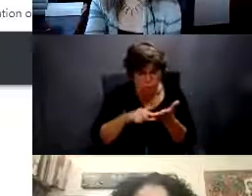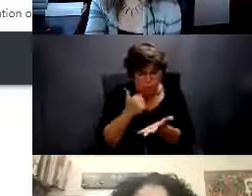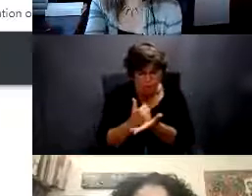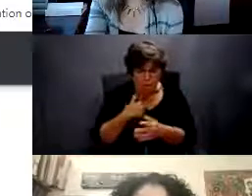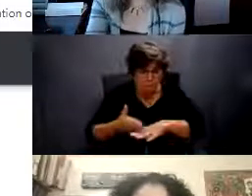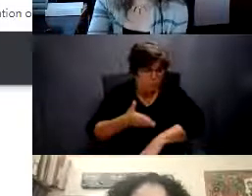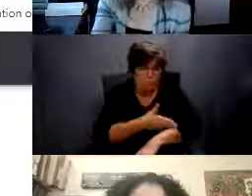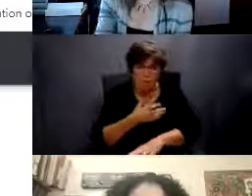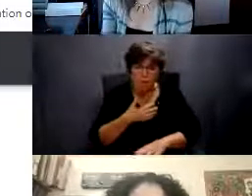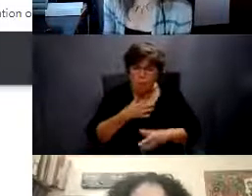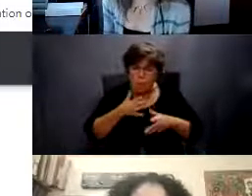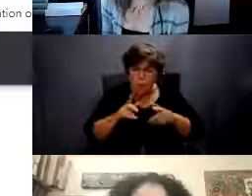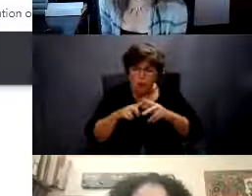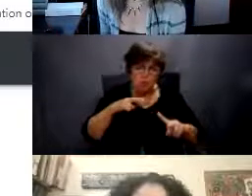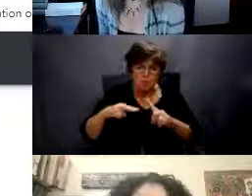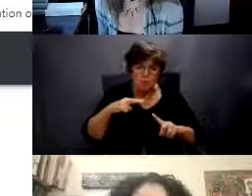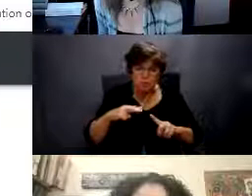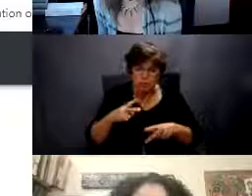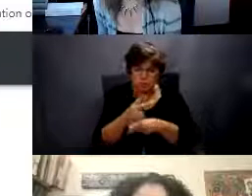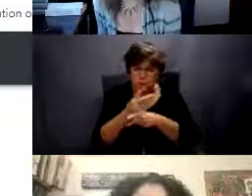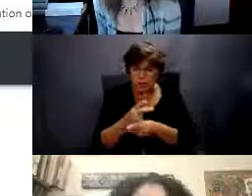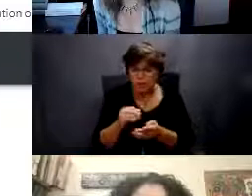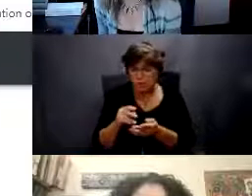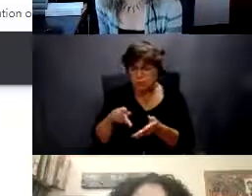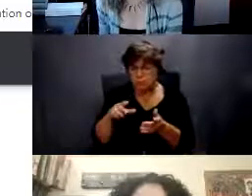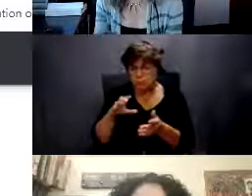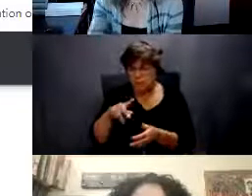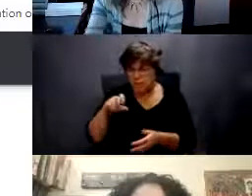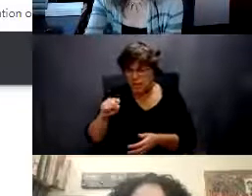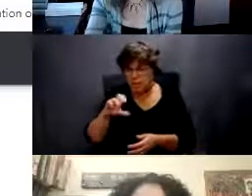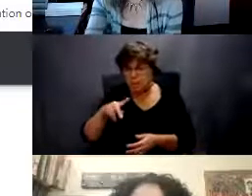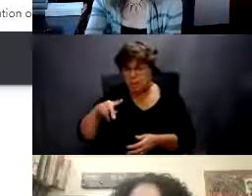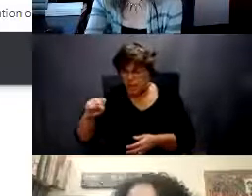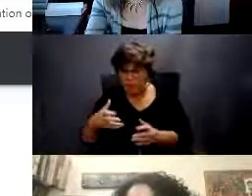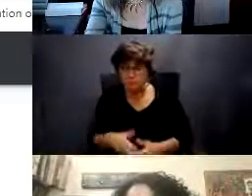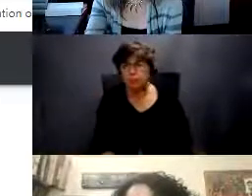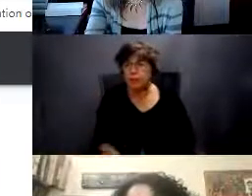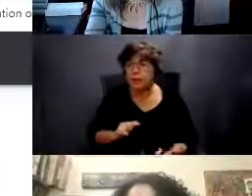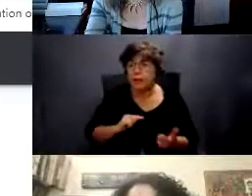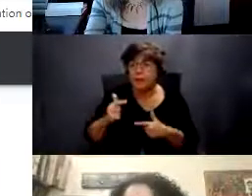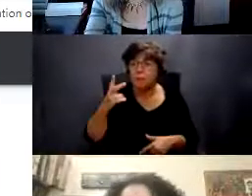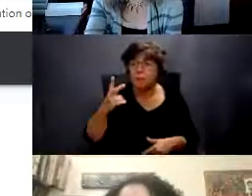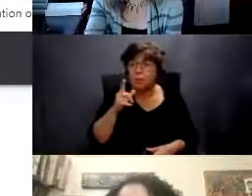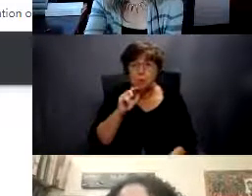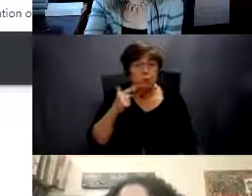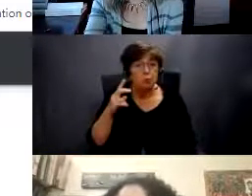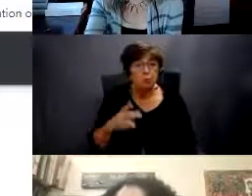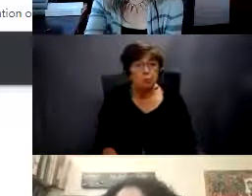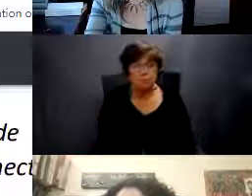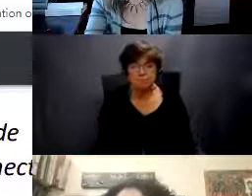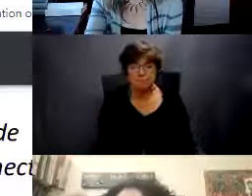supervision. All right, and I'll ask for a volunteer to unmute and join in on number 2 here.